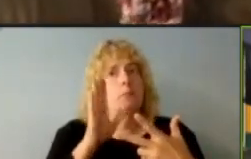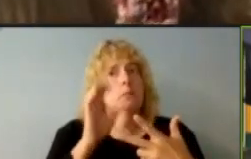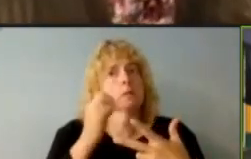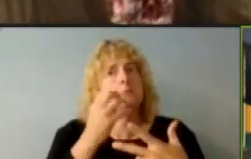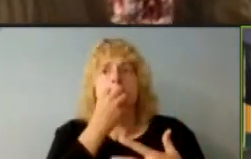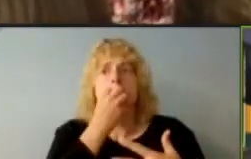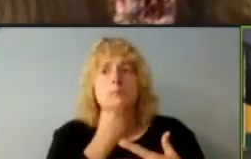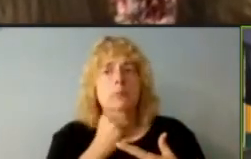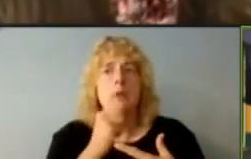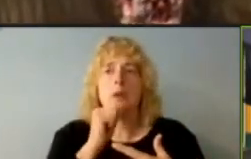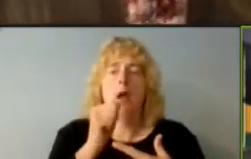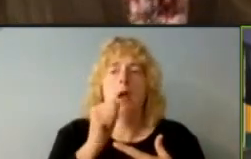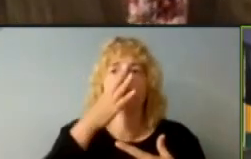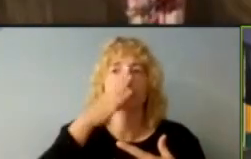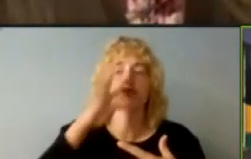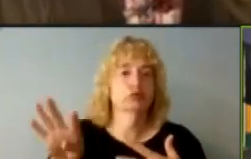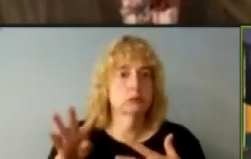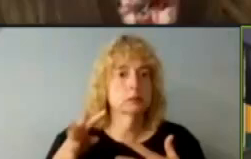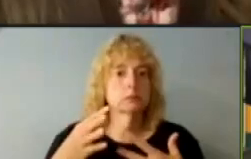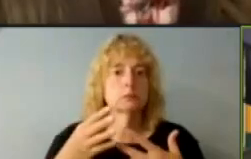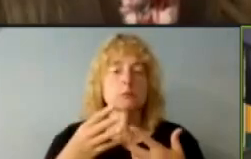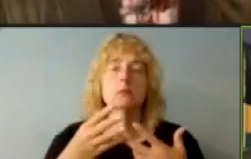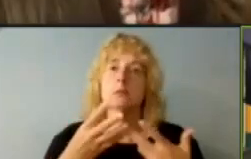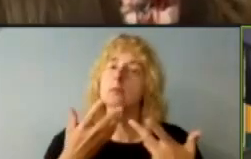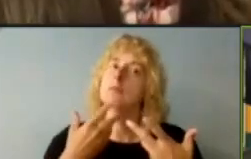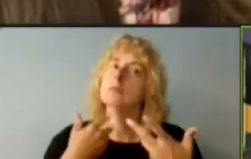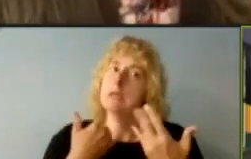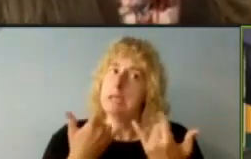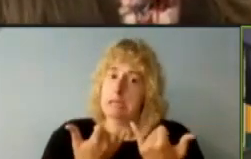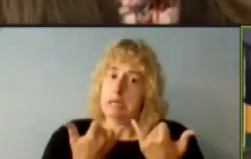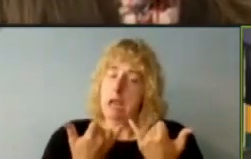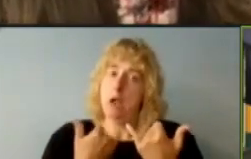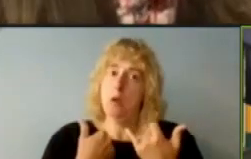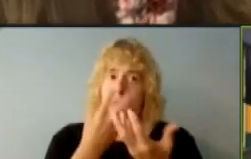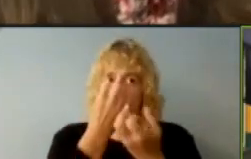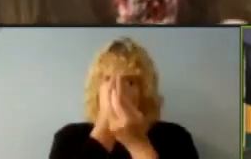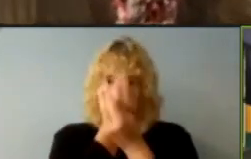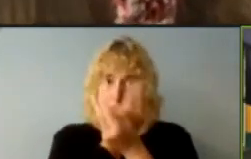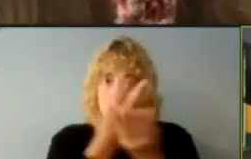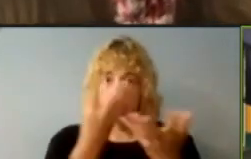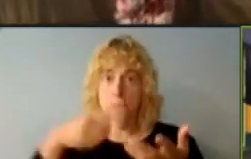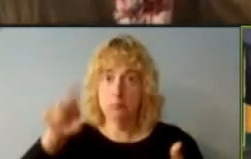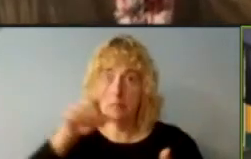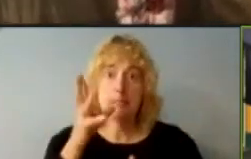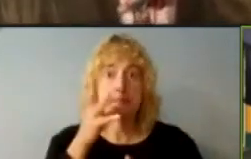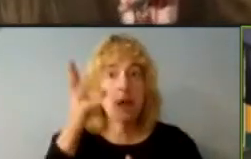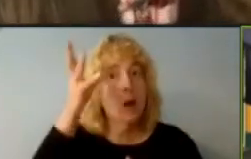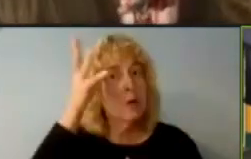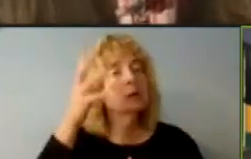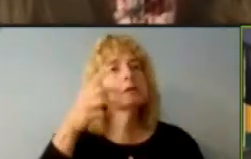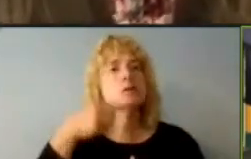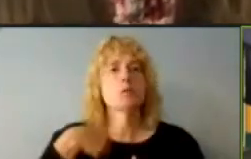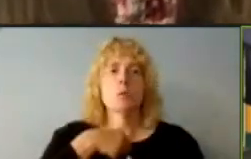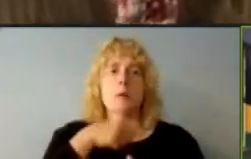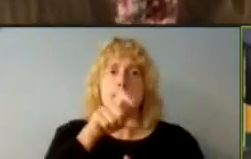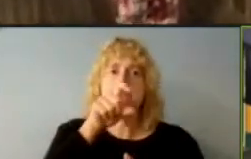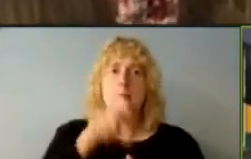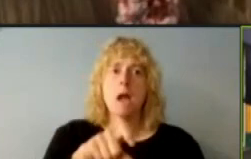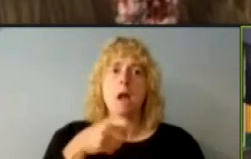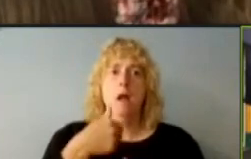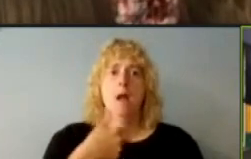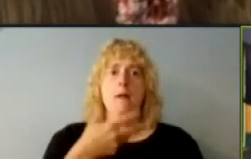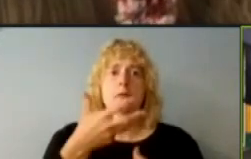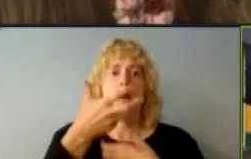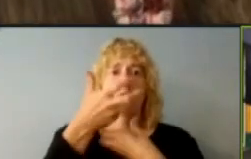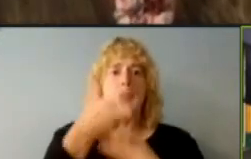I wanna tell you parents listening out there that we have to have the confidence in knowing